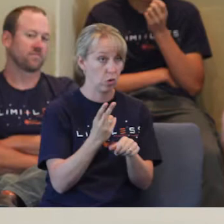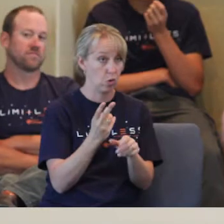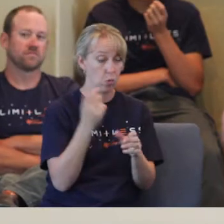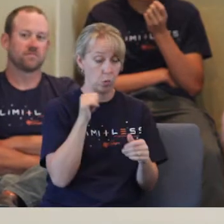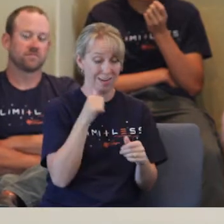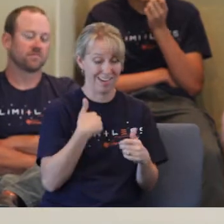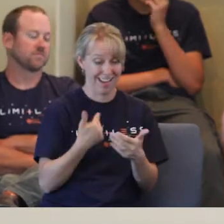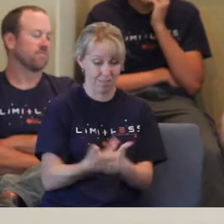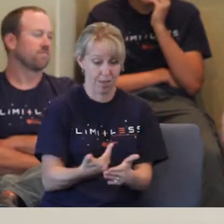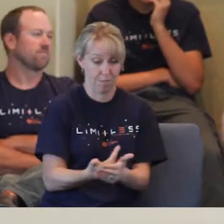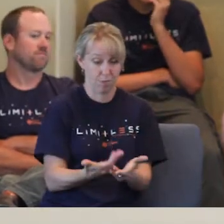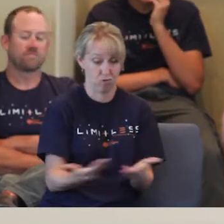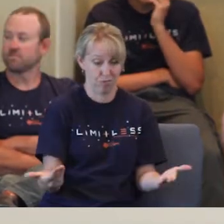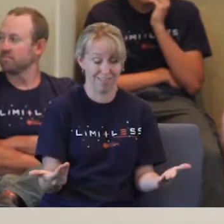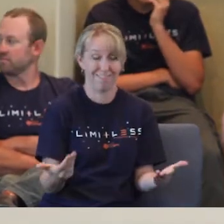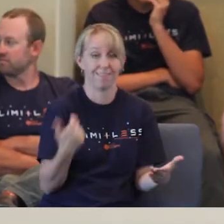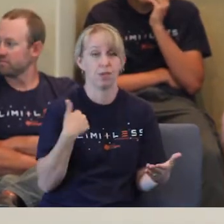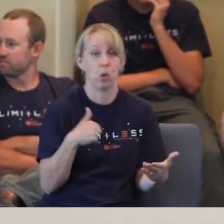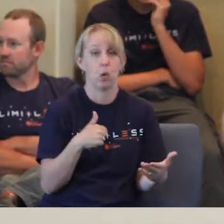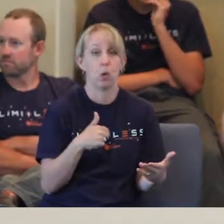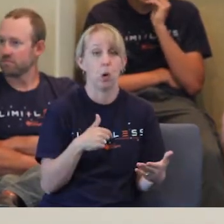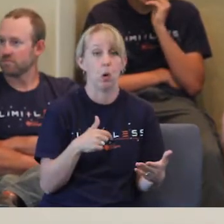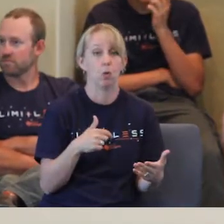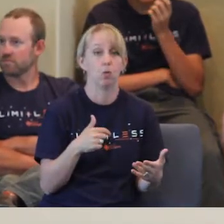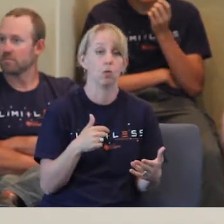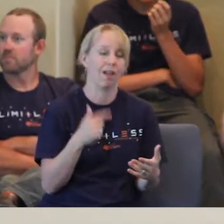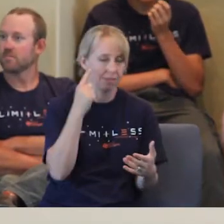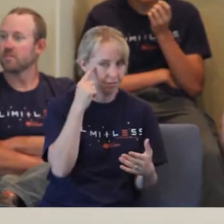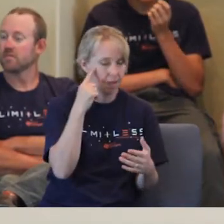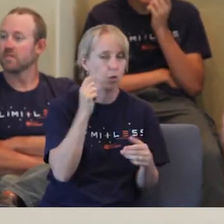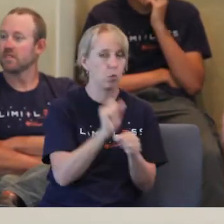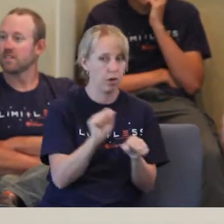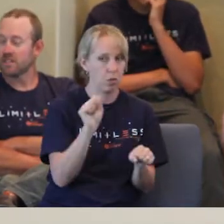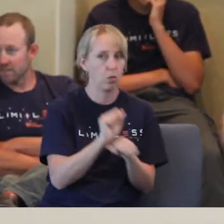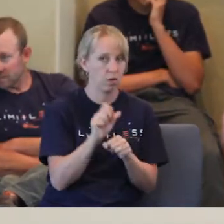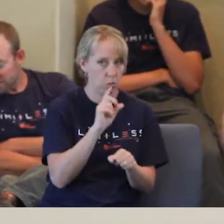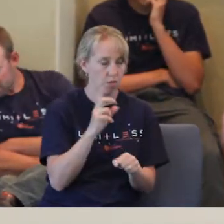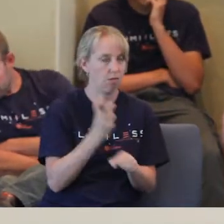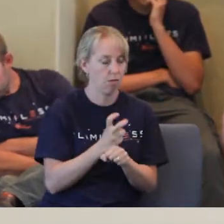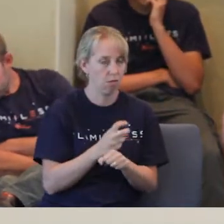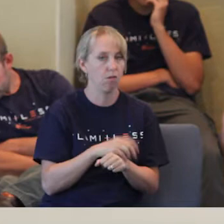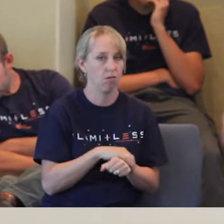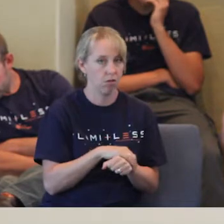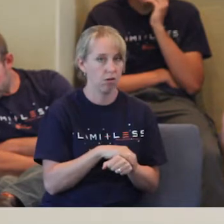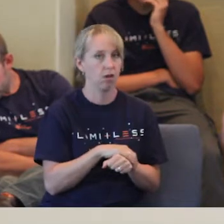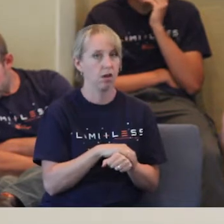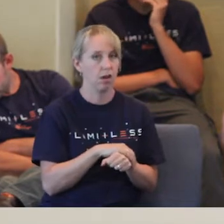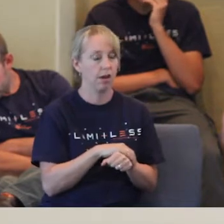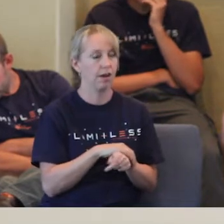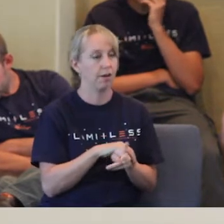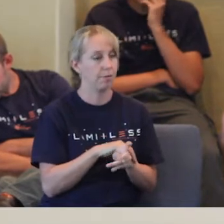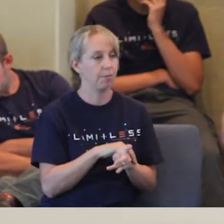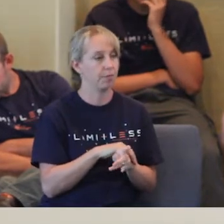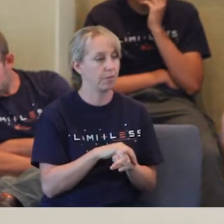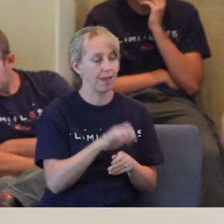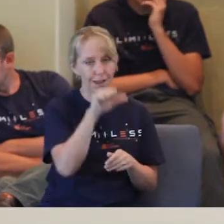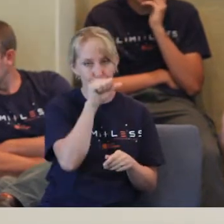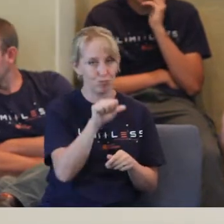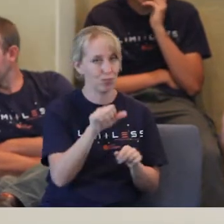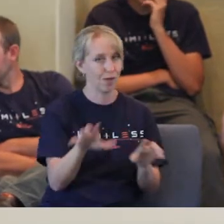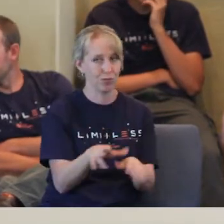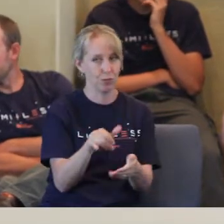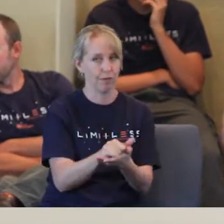even though we had to, you know, use, we didn't have the modern things, we I think we work very